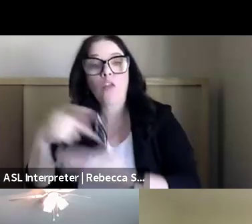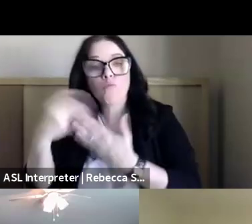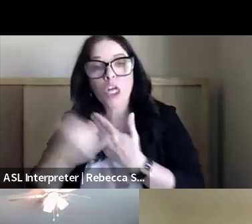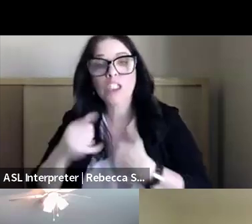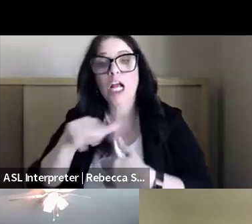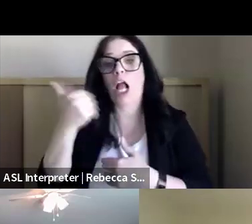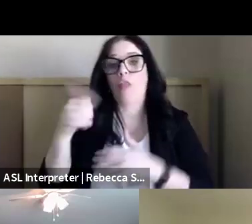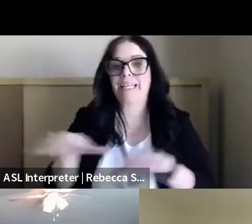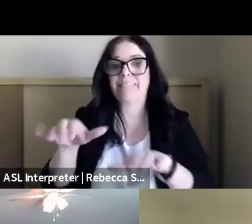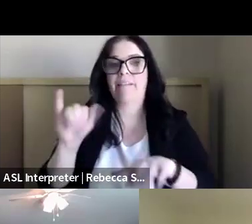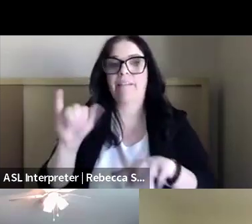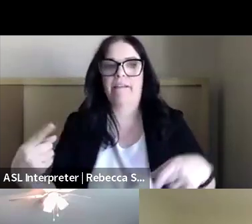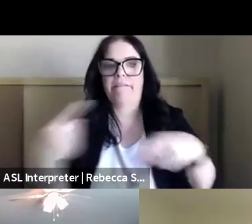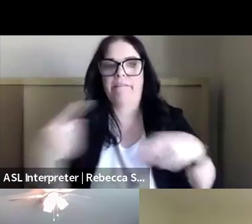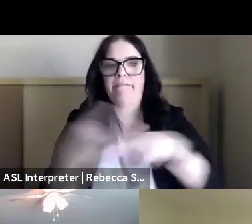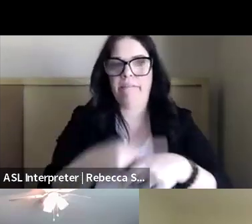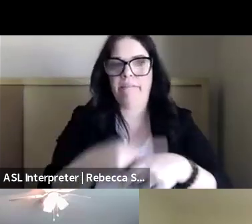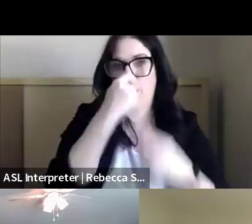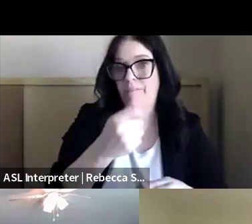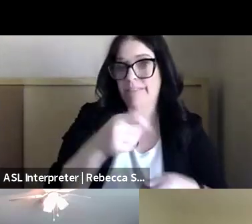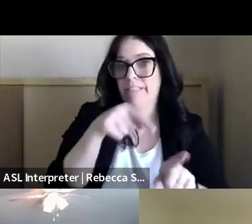silk and their responsibilities.